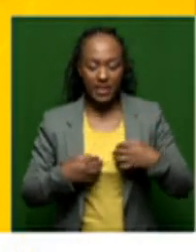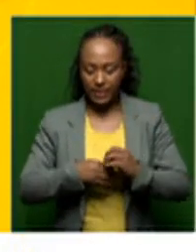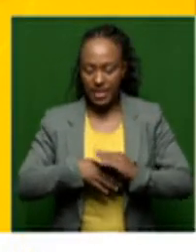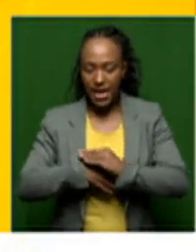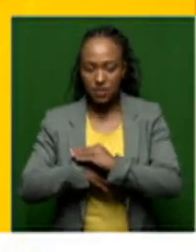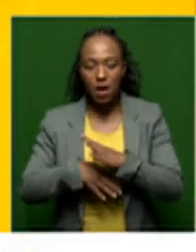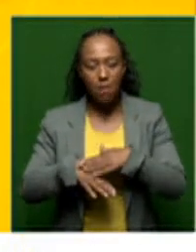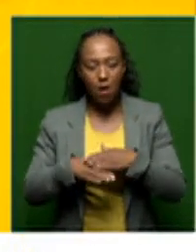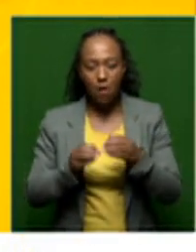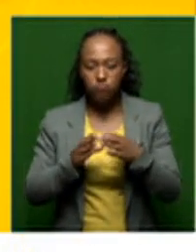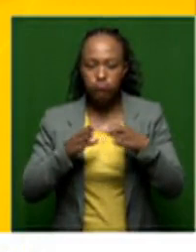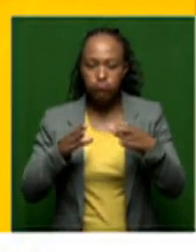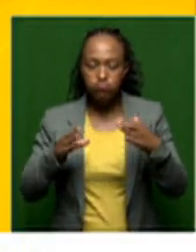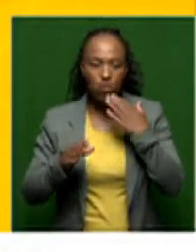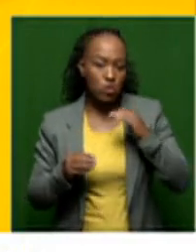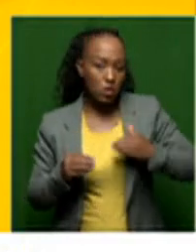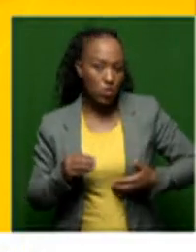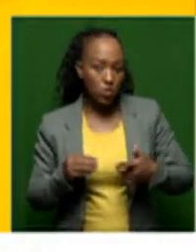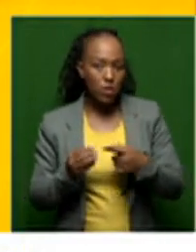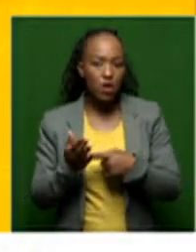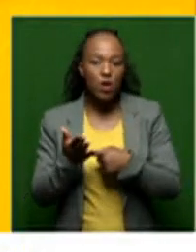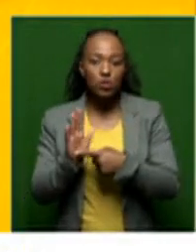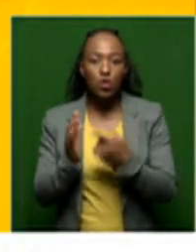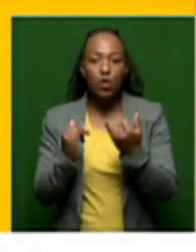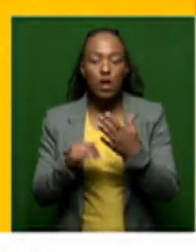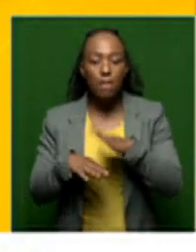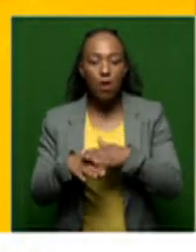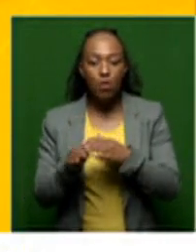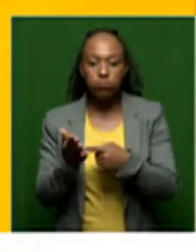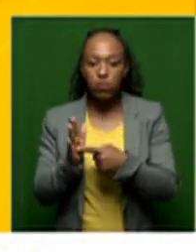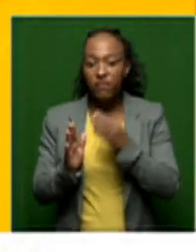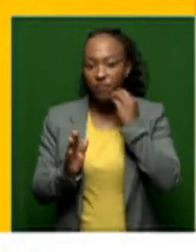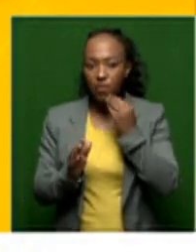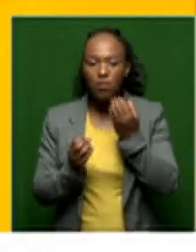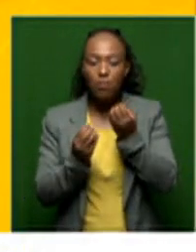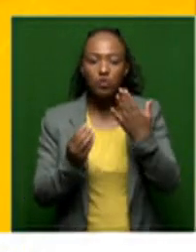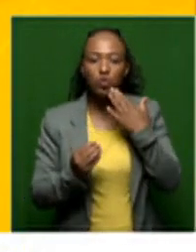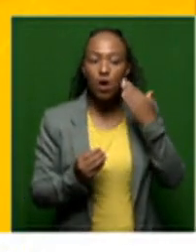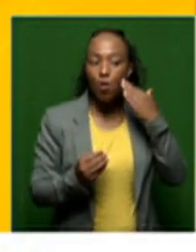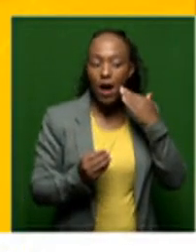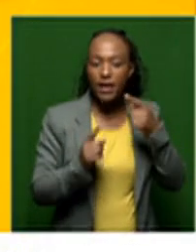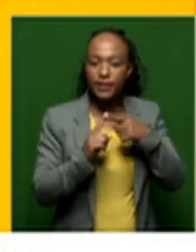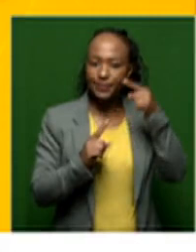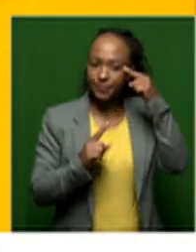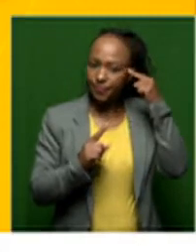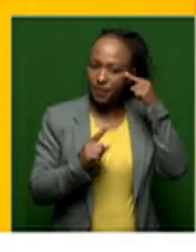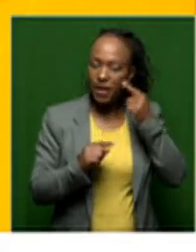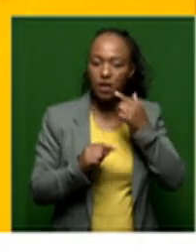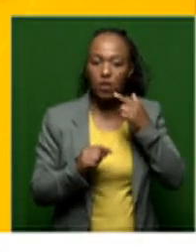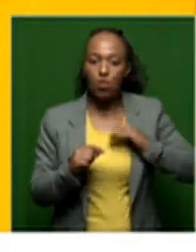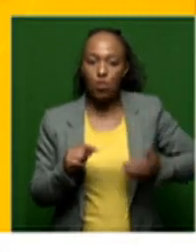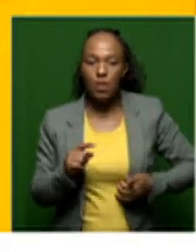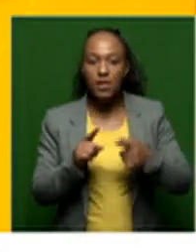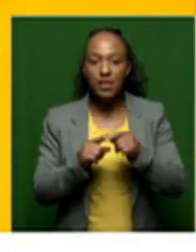is increasing. It says data shows breast cancer is more prevalent among white and Asian women and the second most